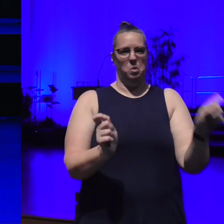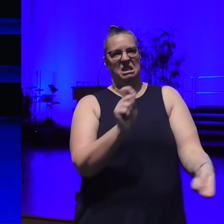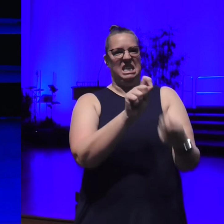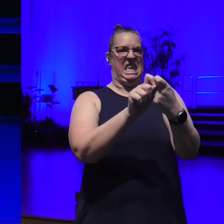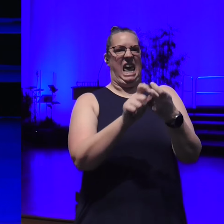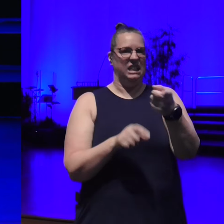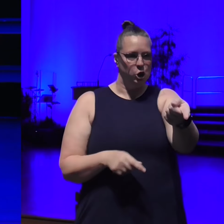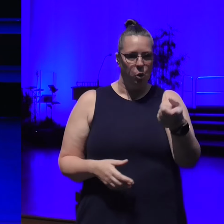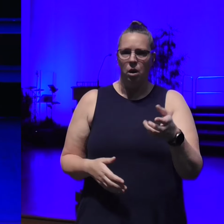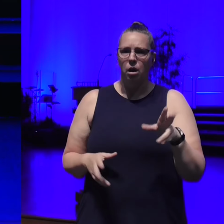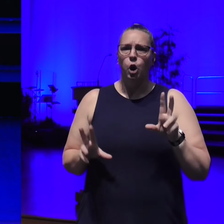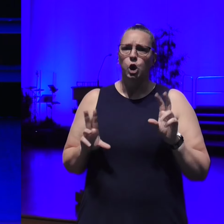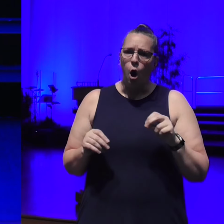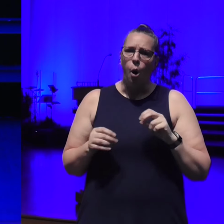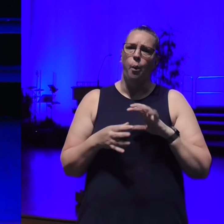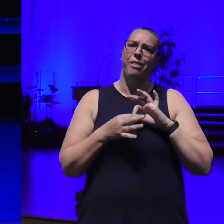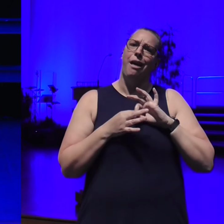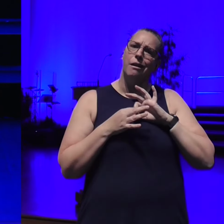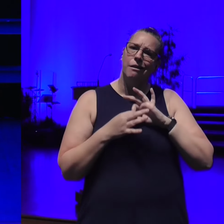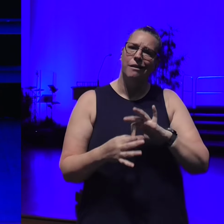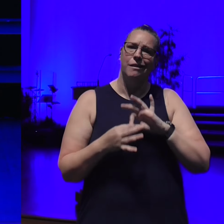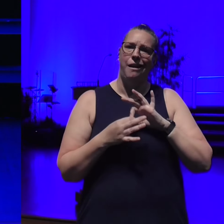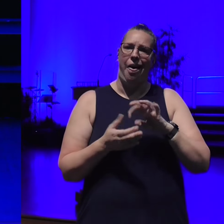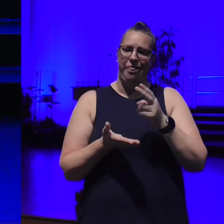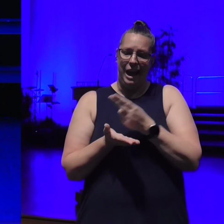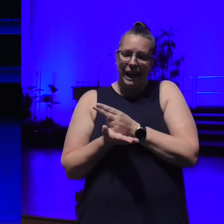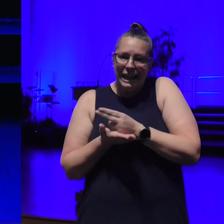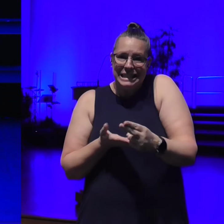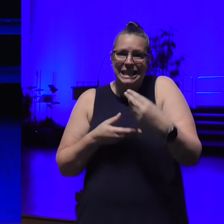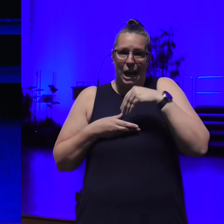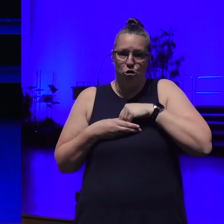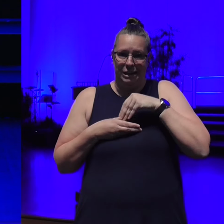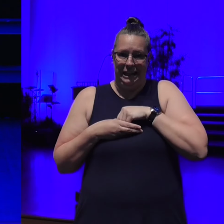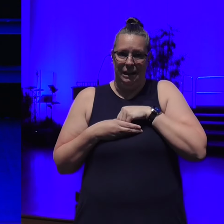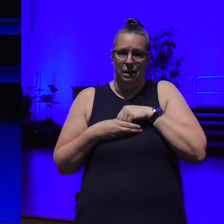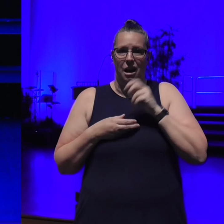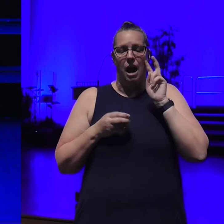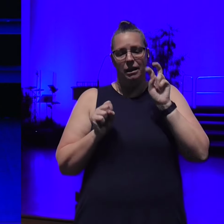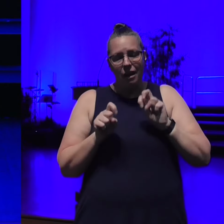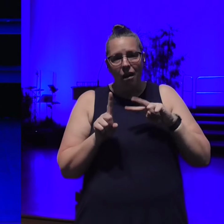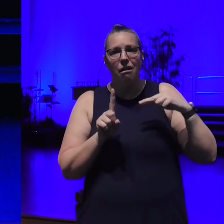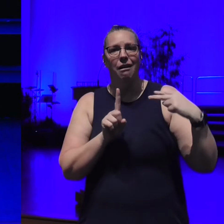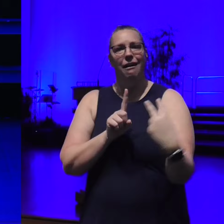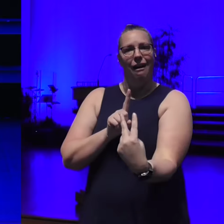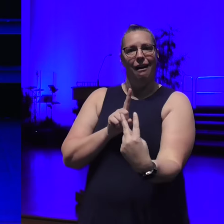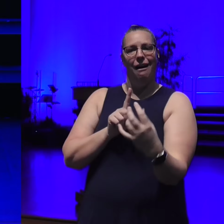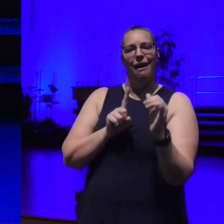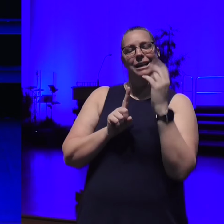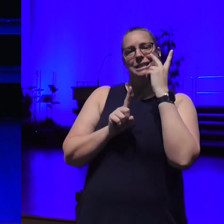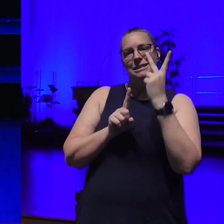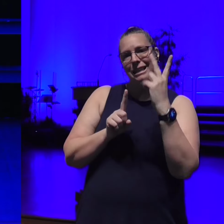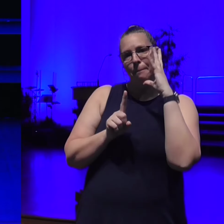that connectedness that integrity can bring, where we can look at someone different than us and see the